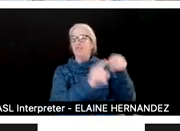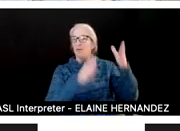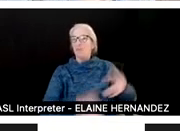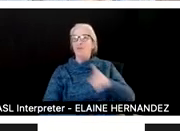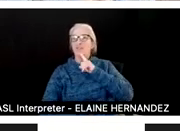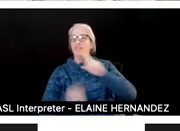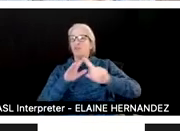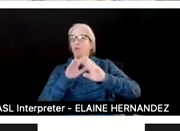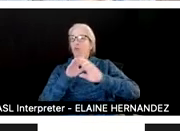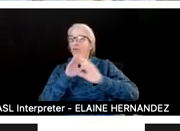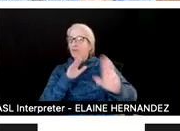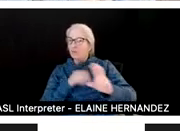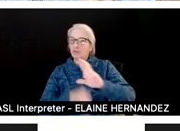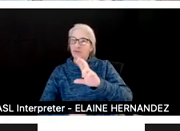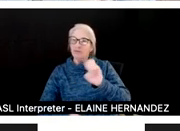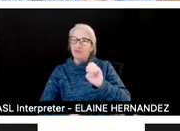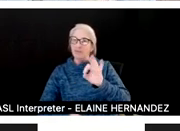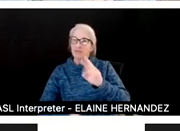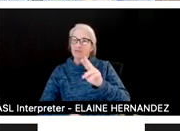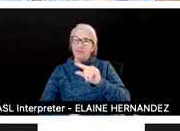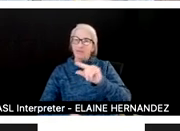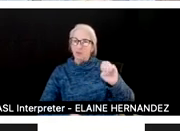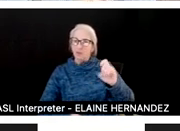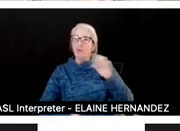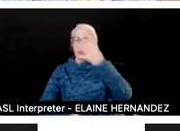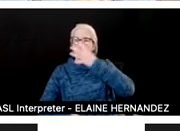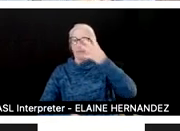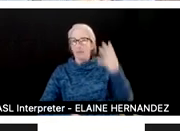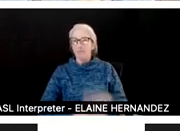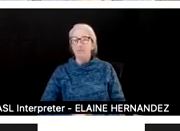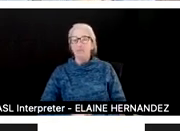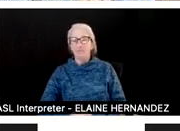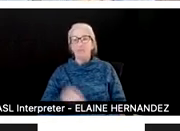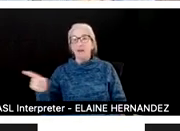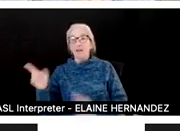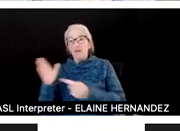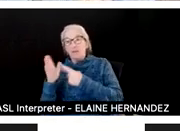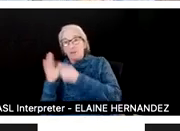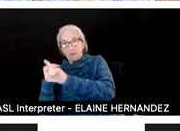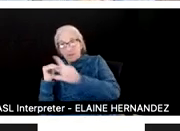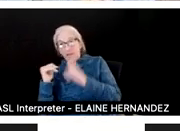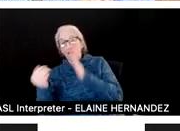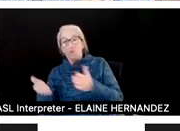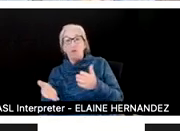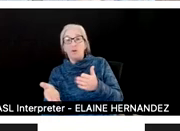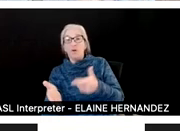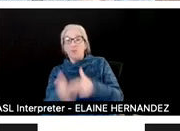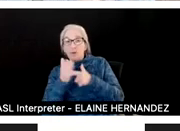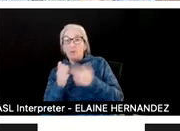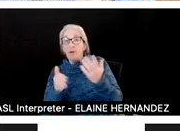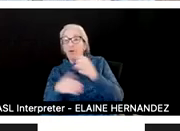Next slide. More. Requiring social security numbers, proof of lawful immigration